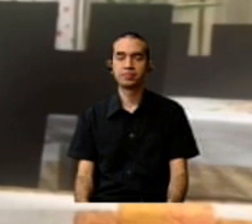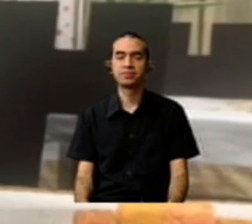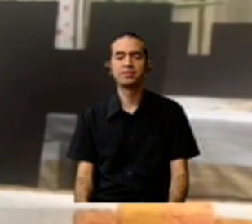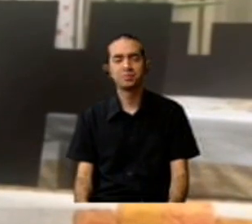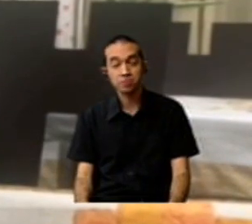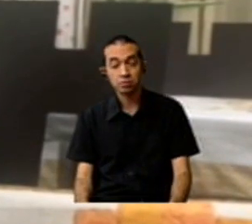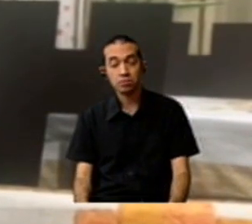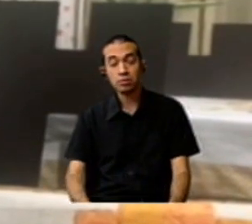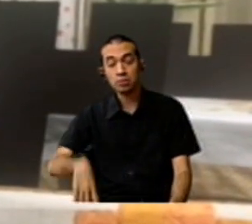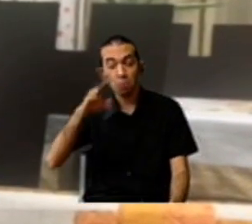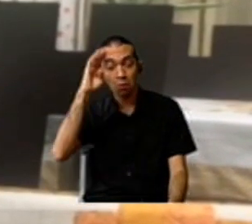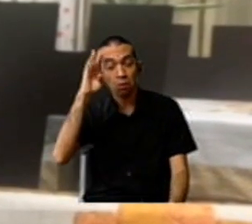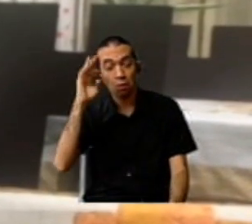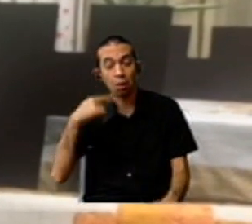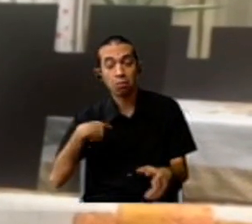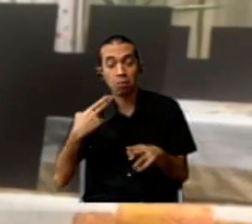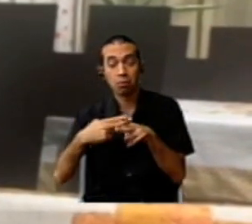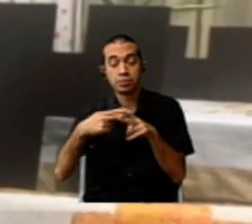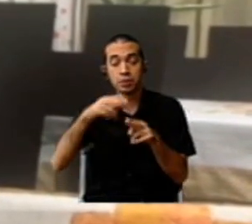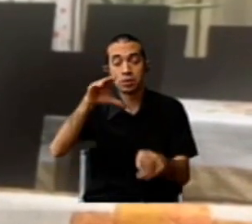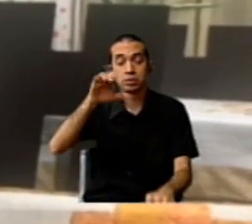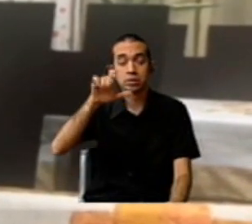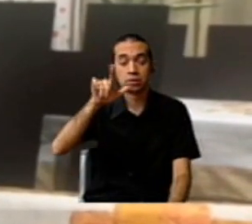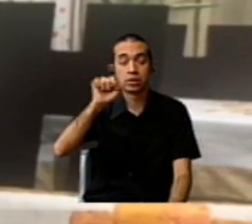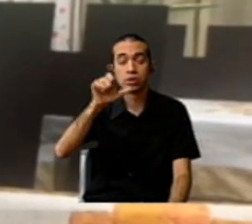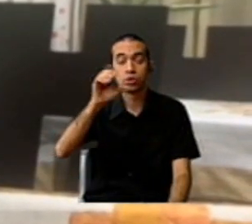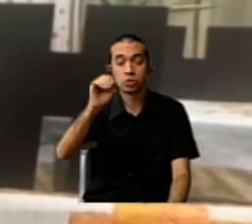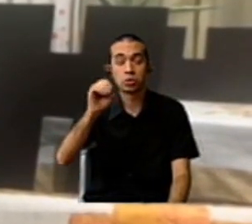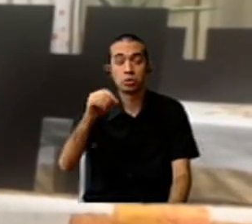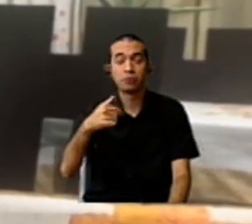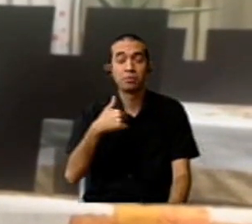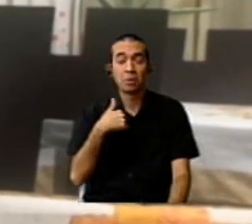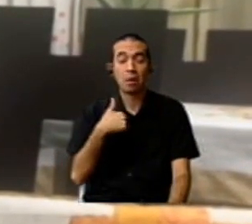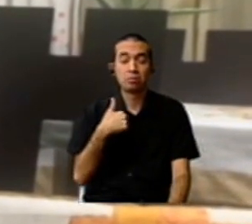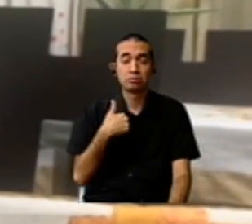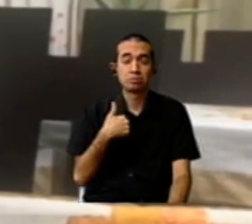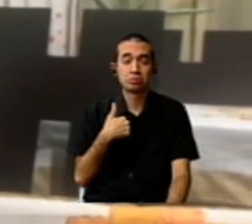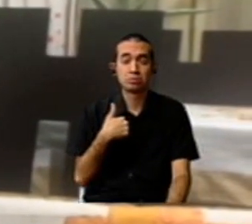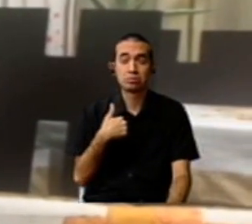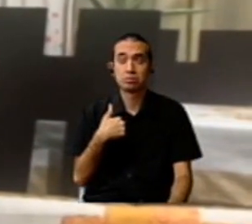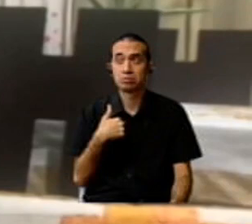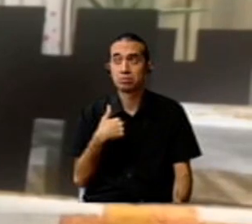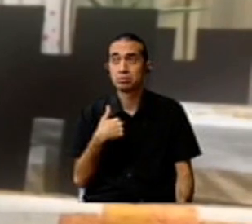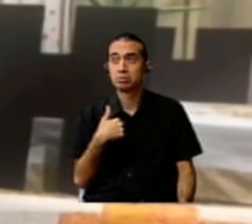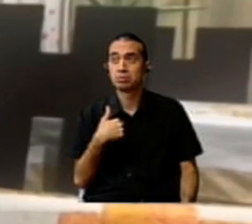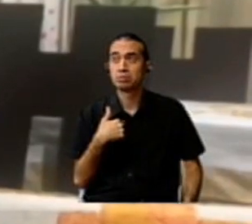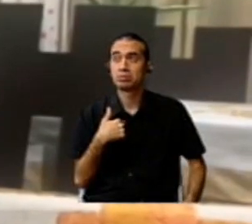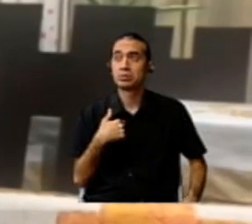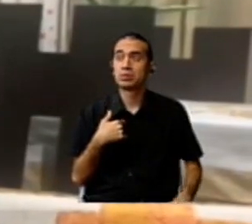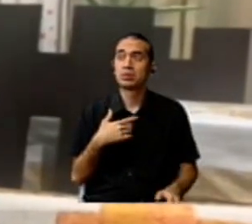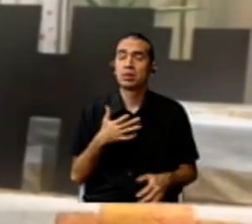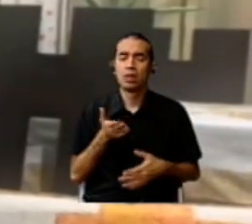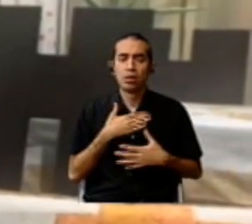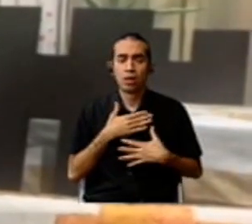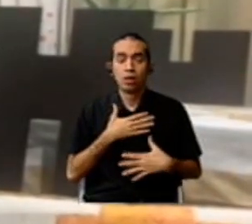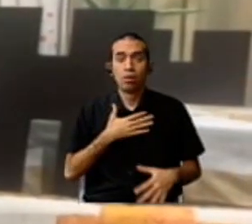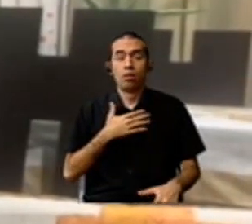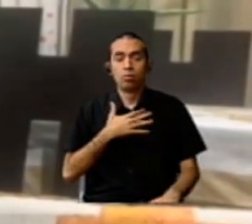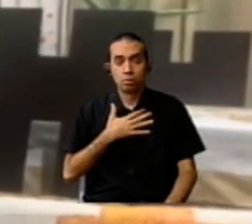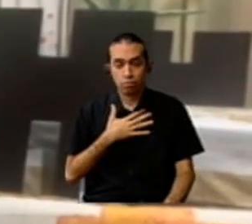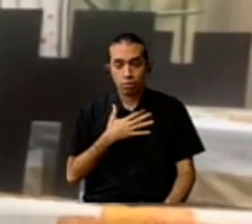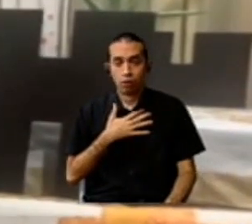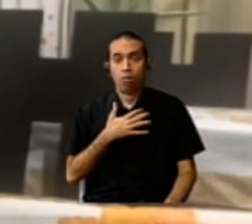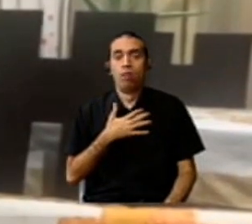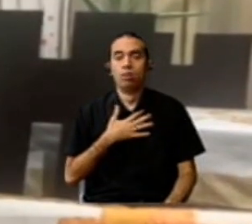Hello, my name is Celso. I have shortness of breath,